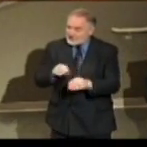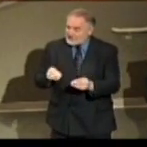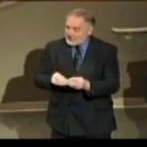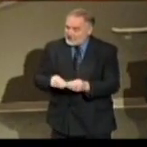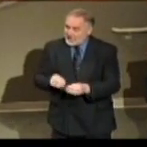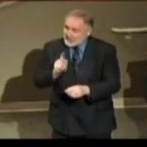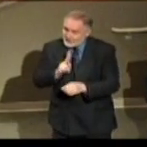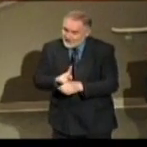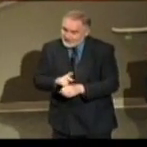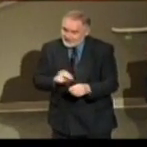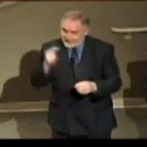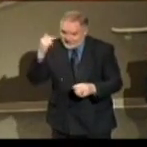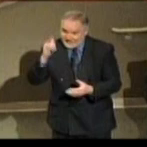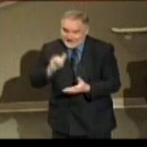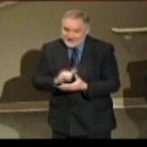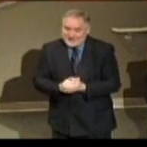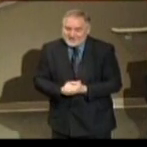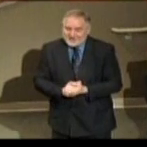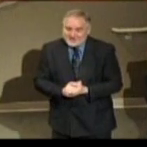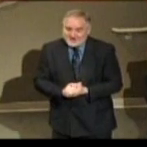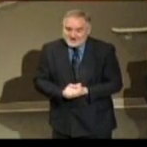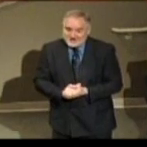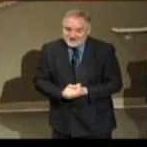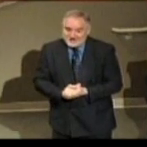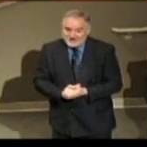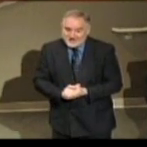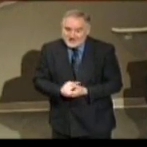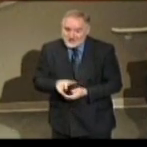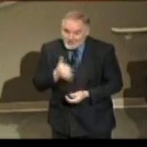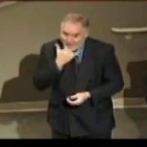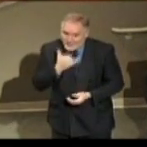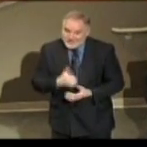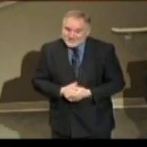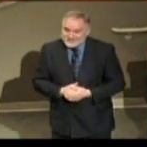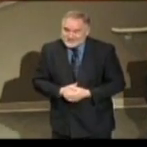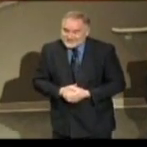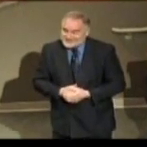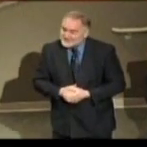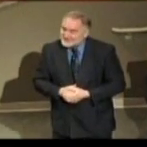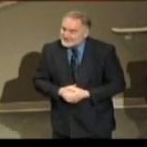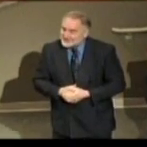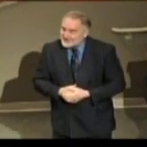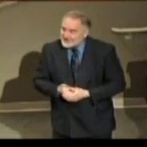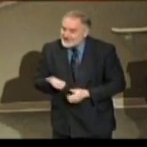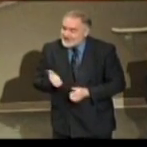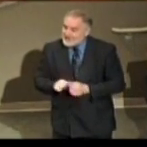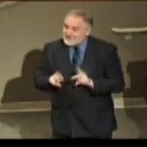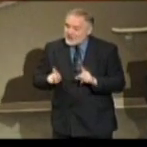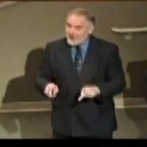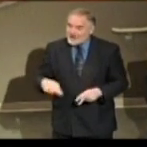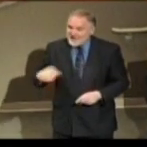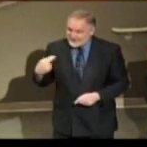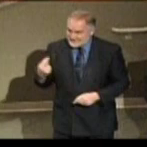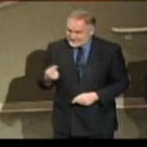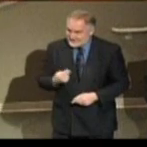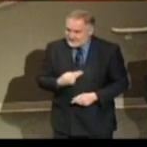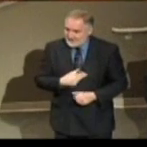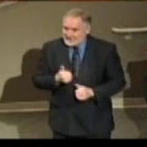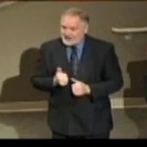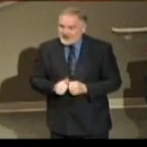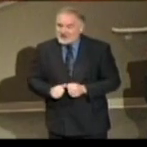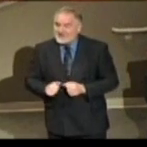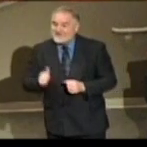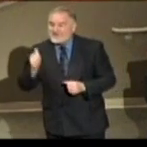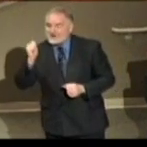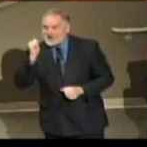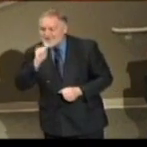I promise you, if you think that, you're wrong. Every one of us, every single